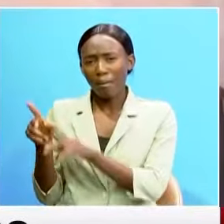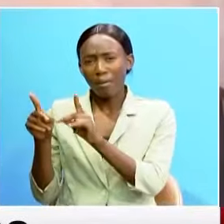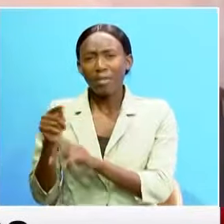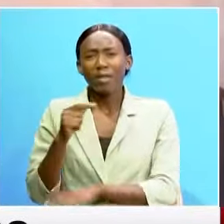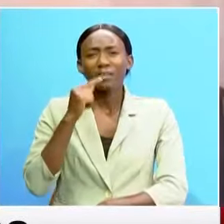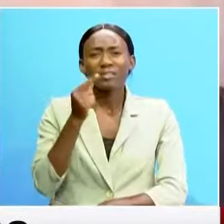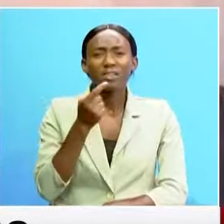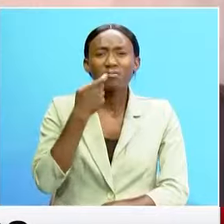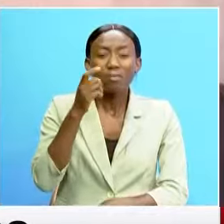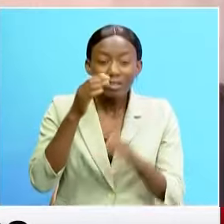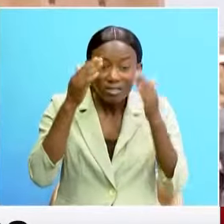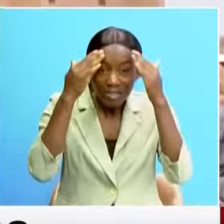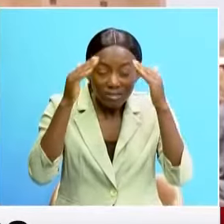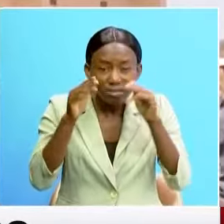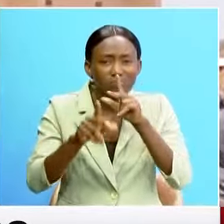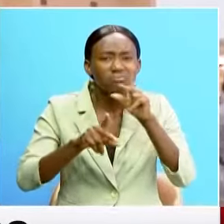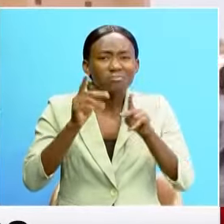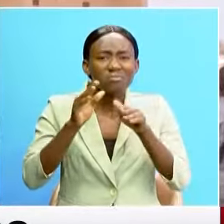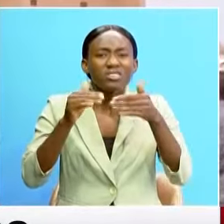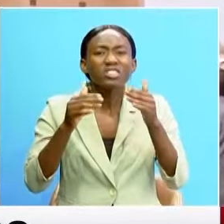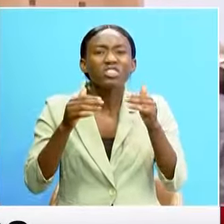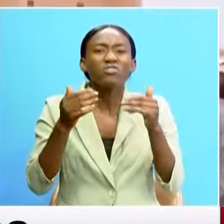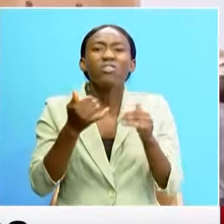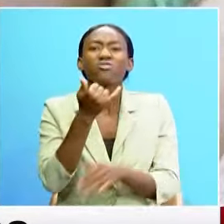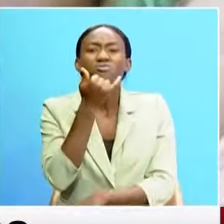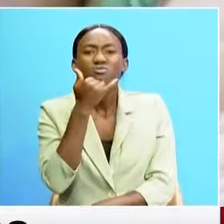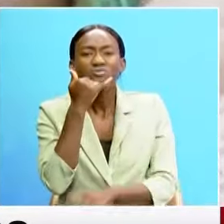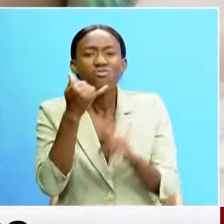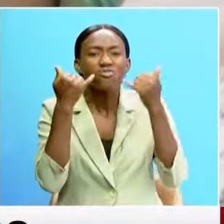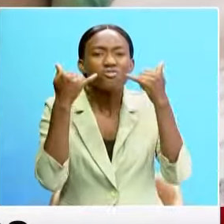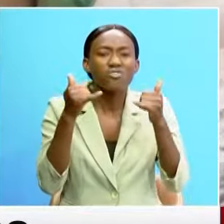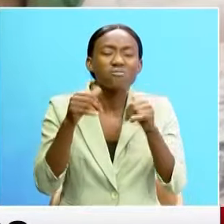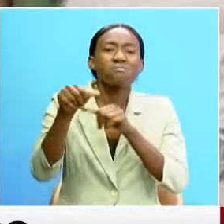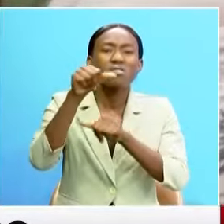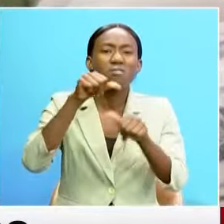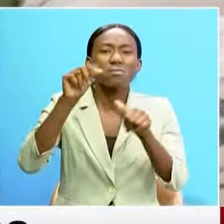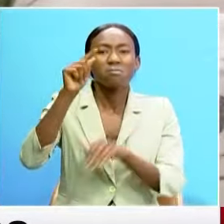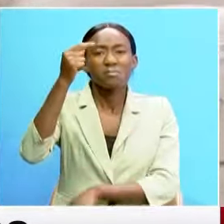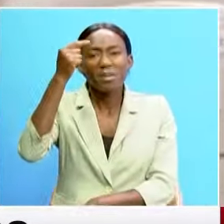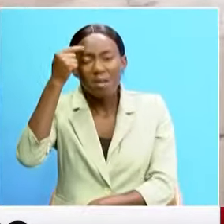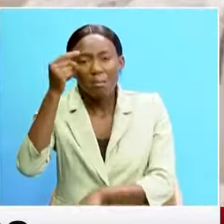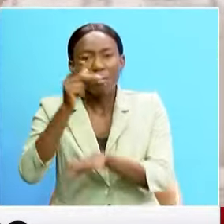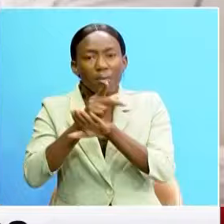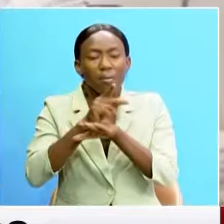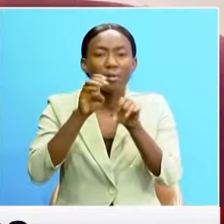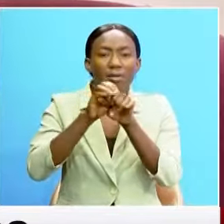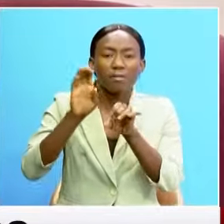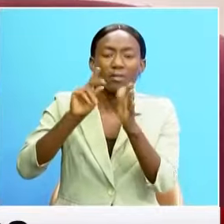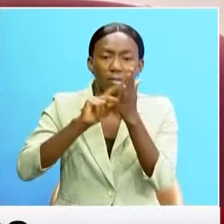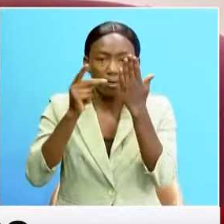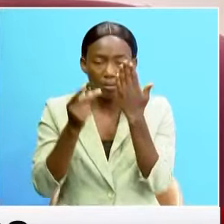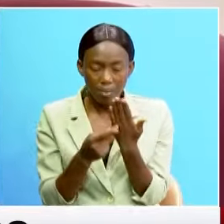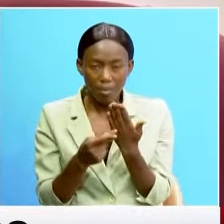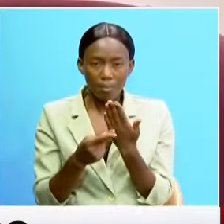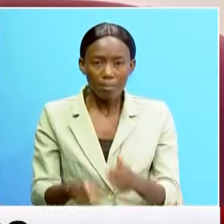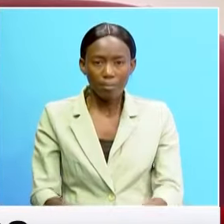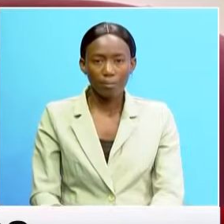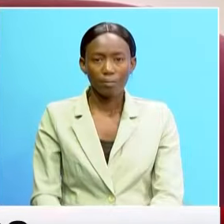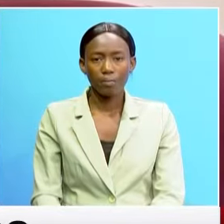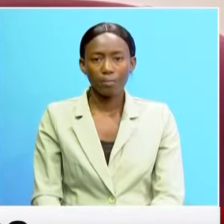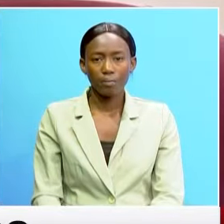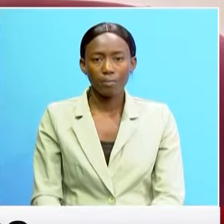of some people giving false information about government projects and programs. Well, it is very important that